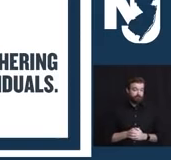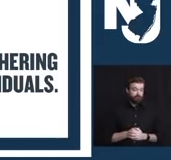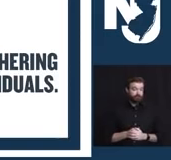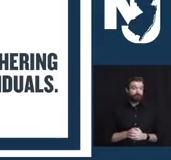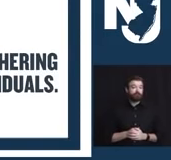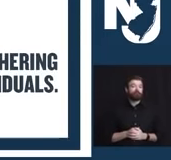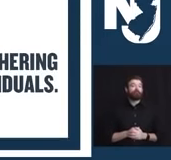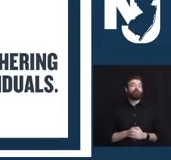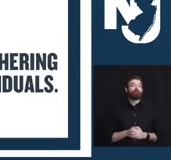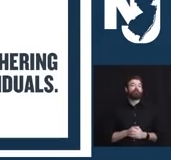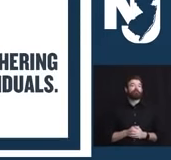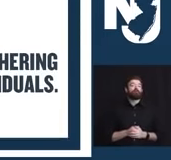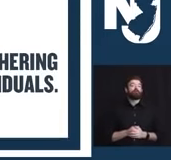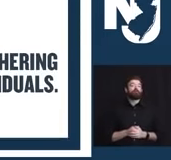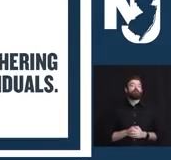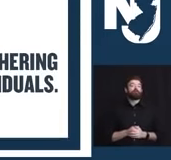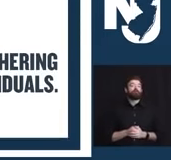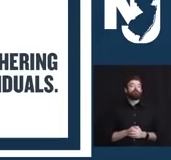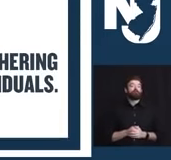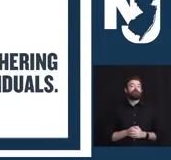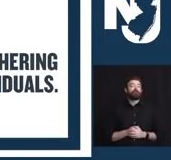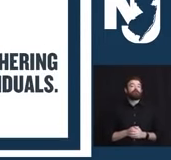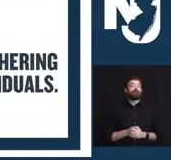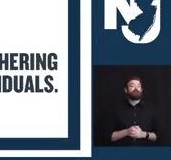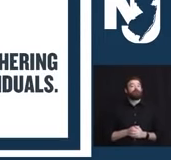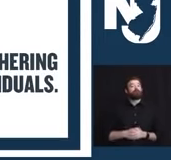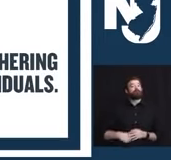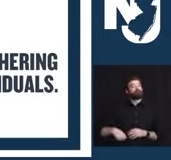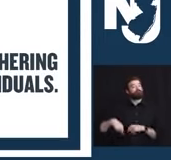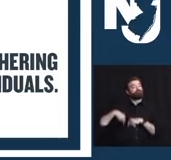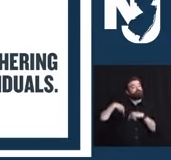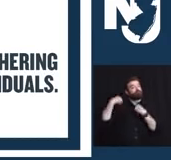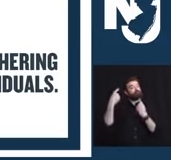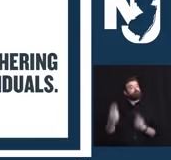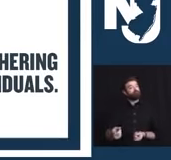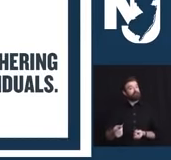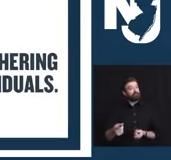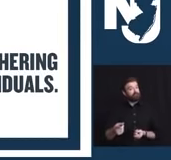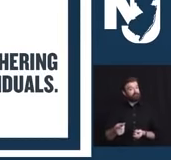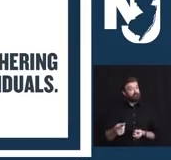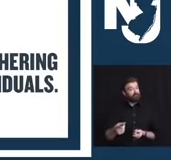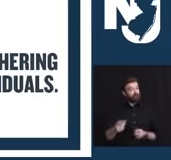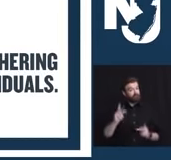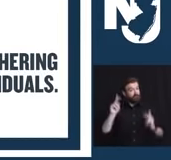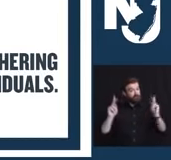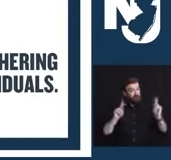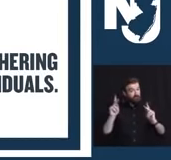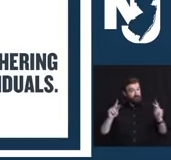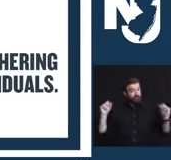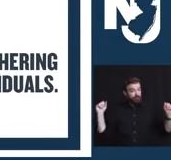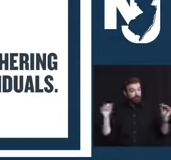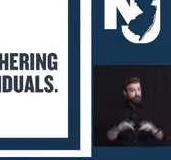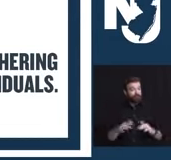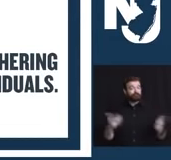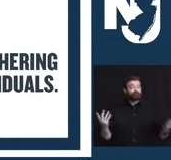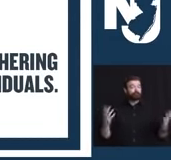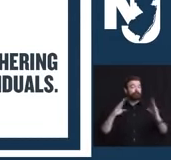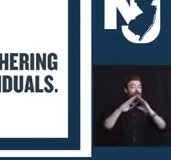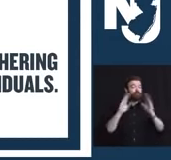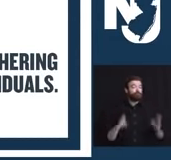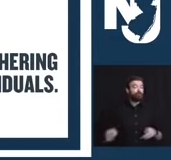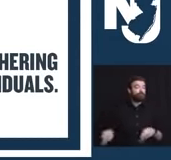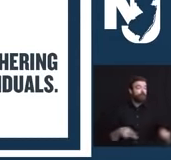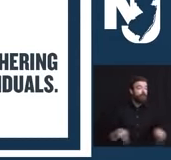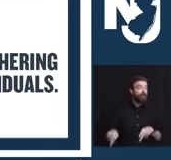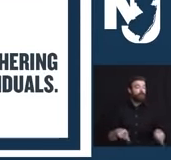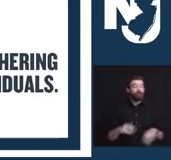limits. The general indoor gathering limit, which applies to house parties and other purely social events, such as a birthday